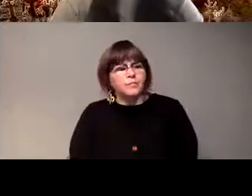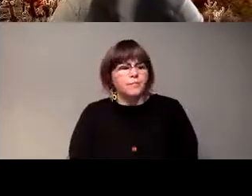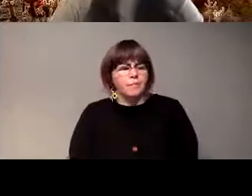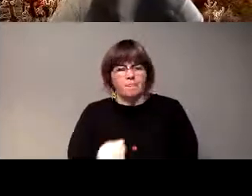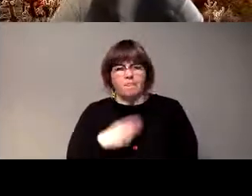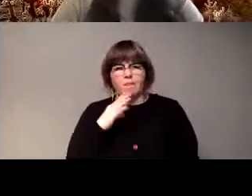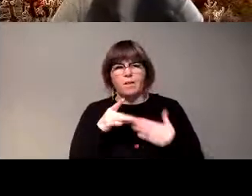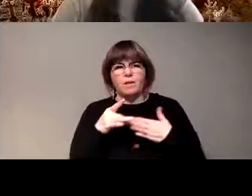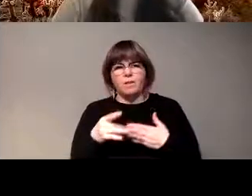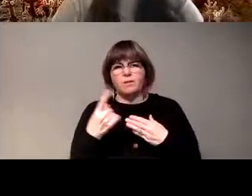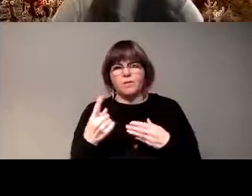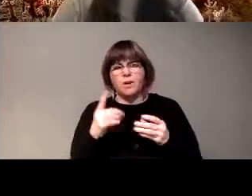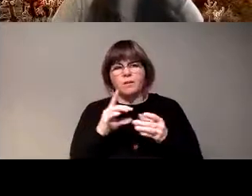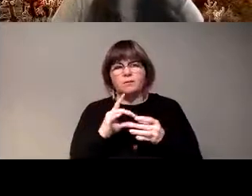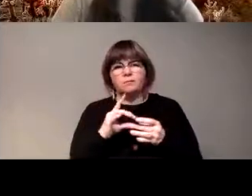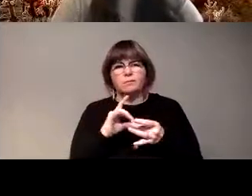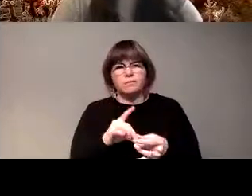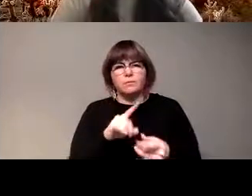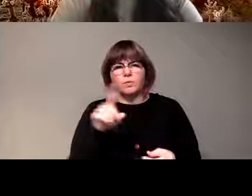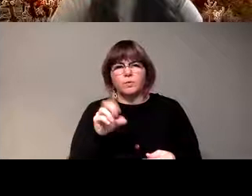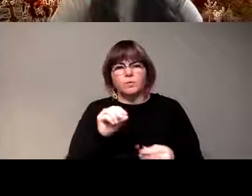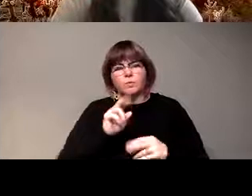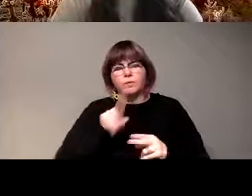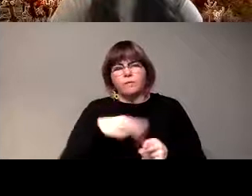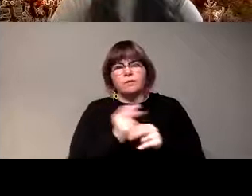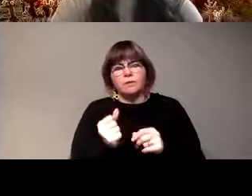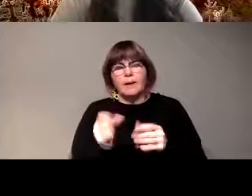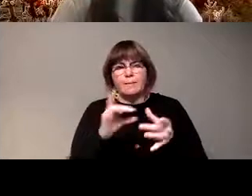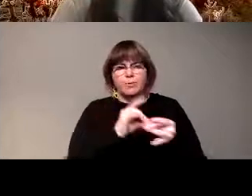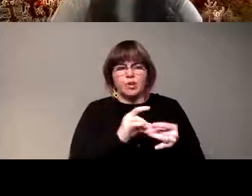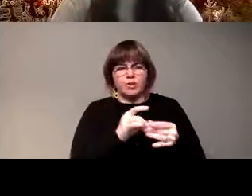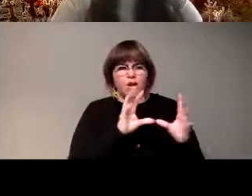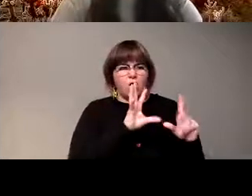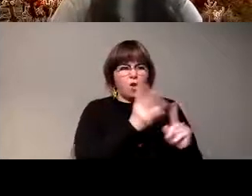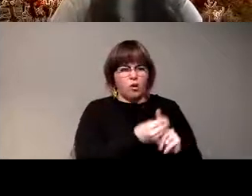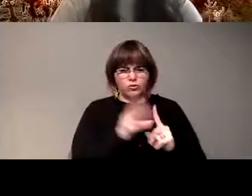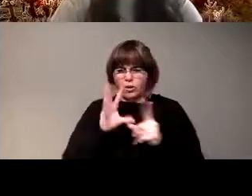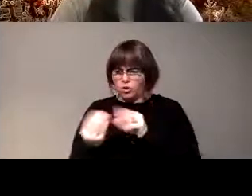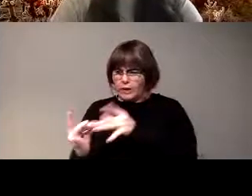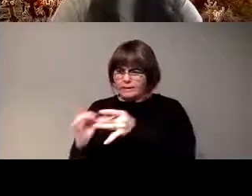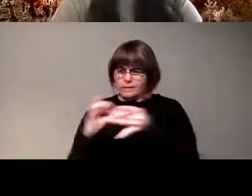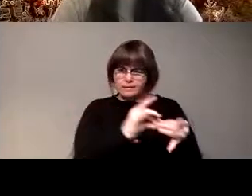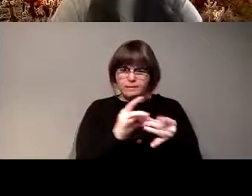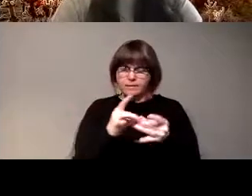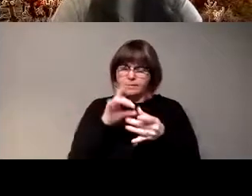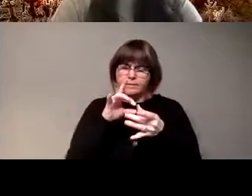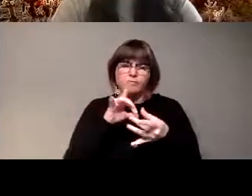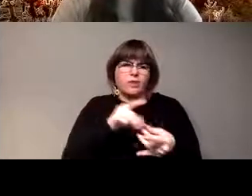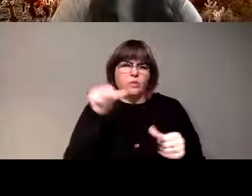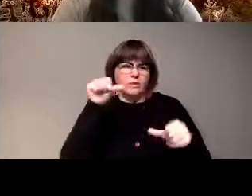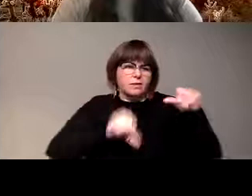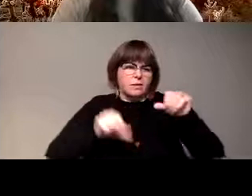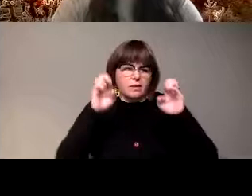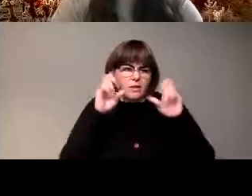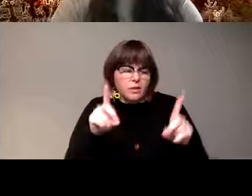leading a session on how Zooniverse can be used to bridge cultural divides in science education and